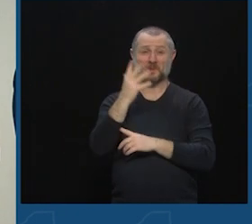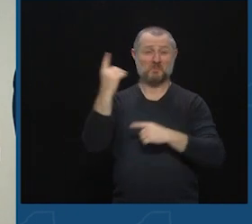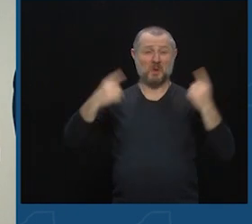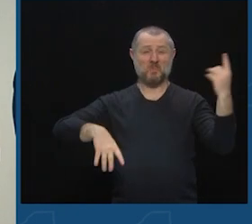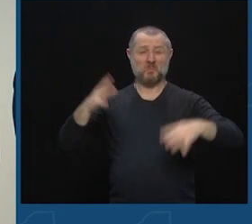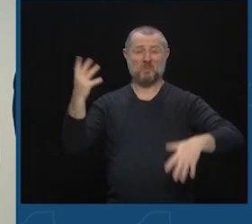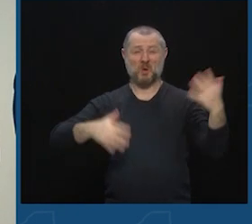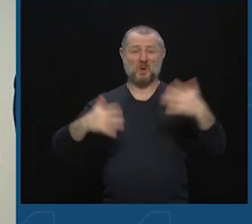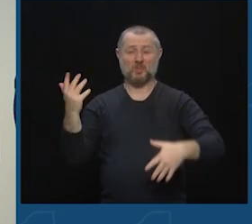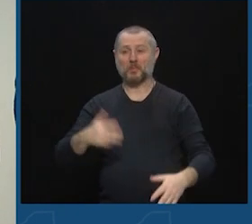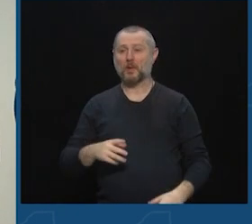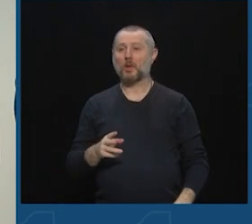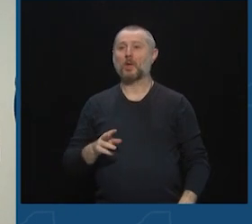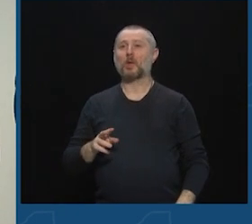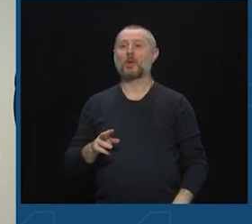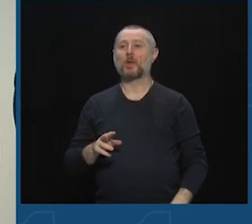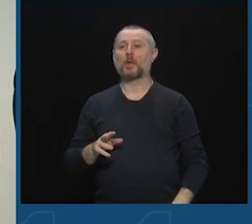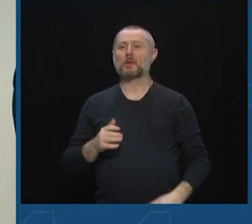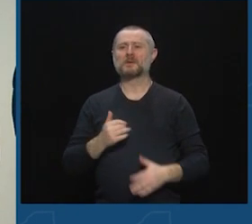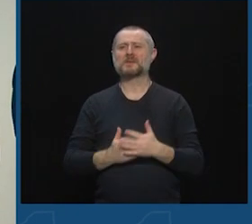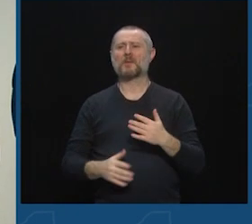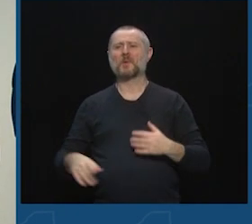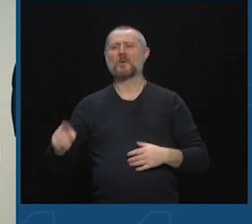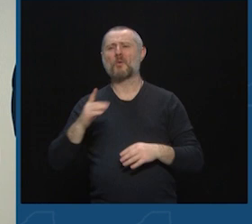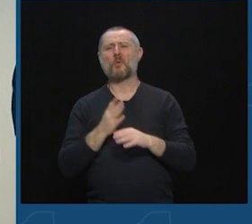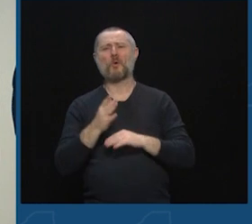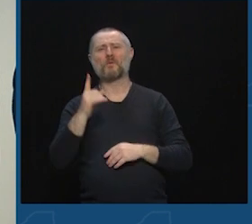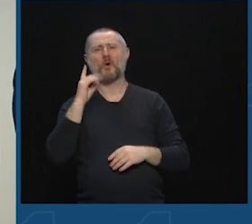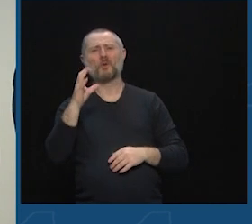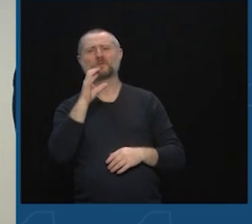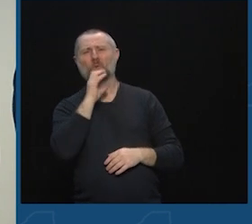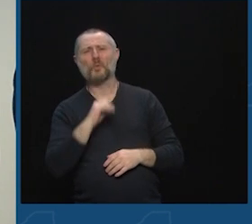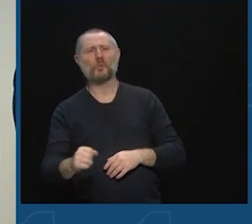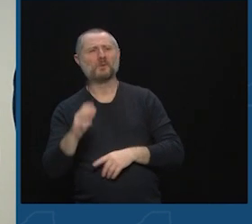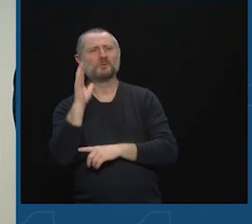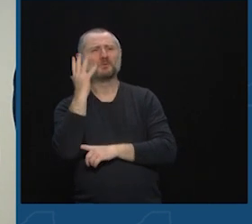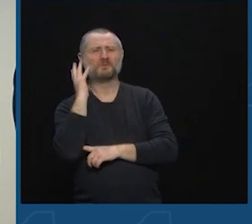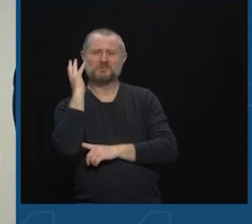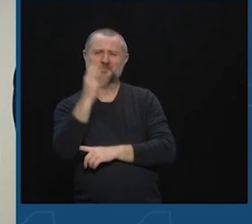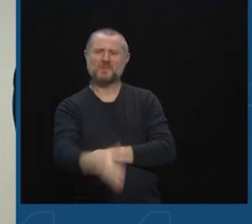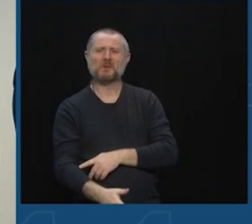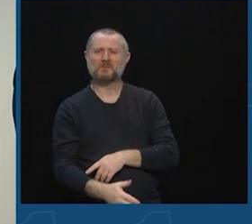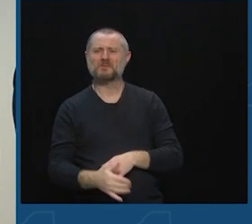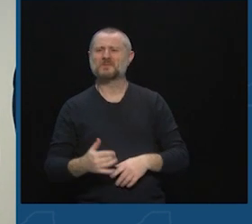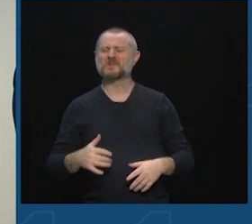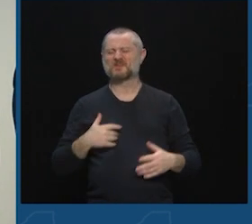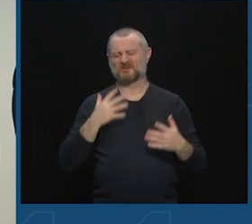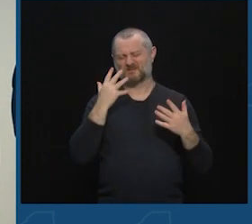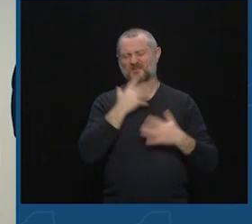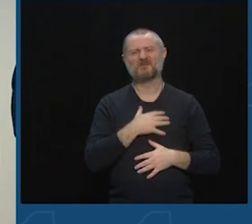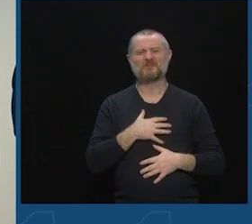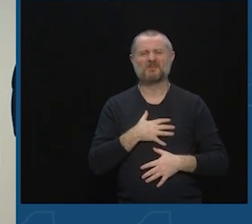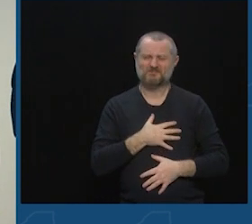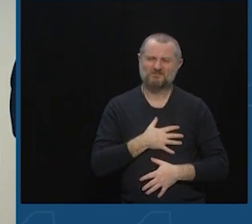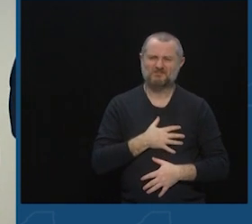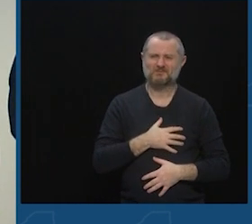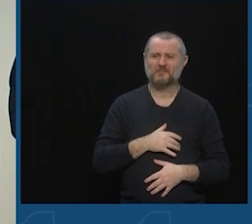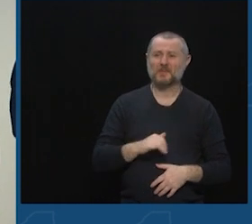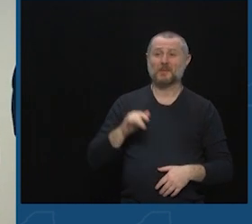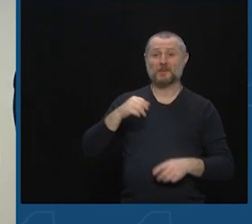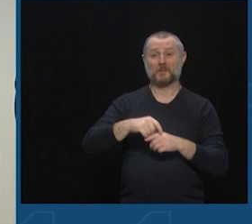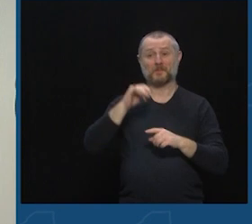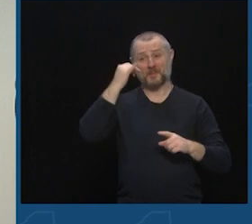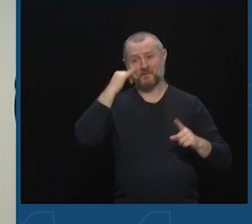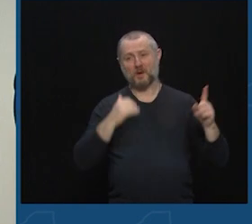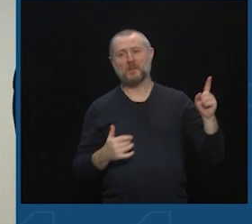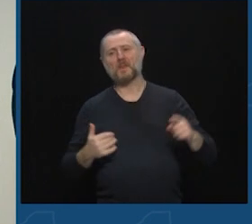there, some for a century, down by the ice, it's also sad. I saw that happen in Buffalo. We lost over